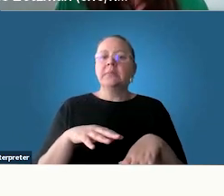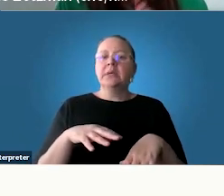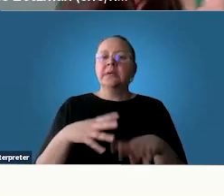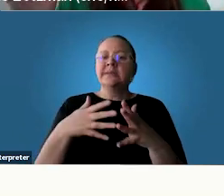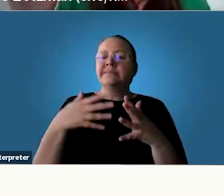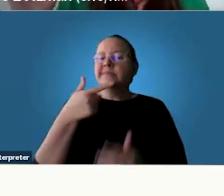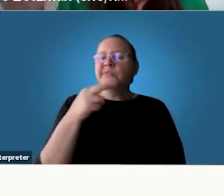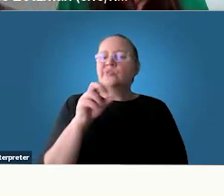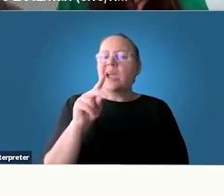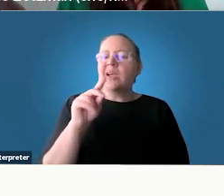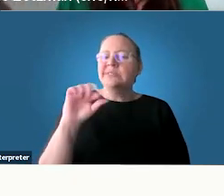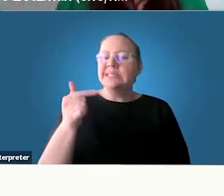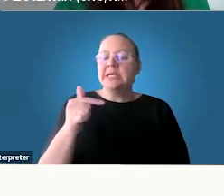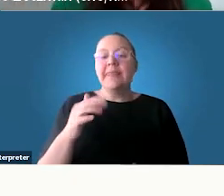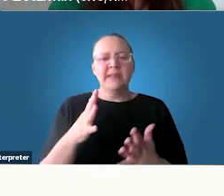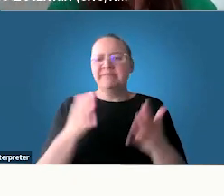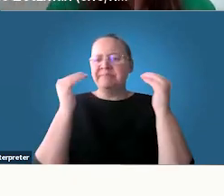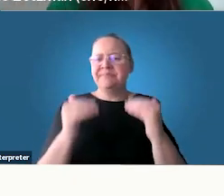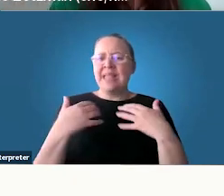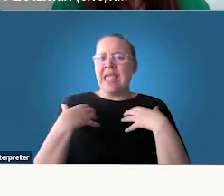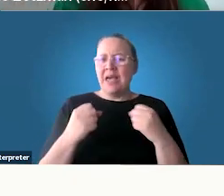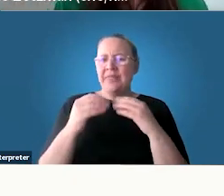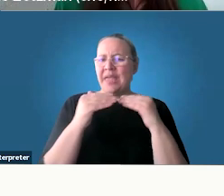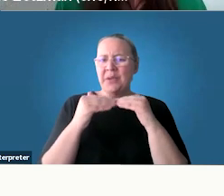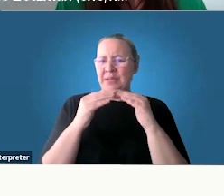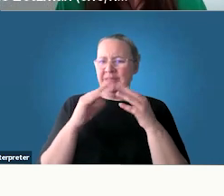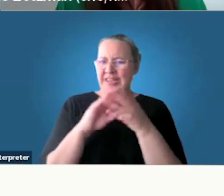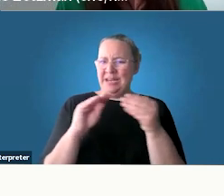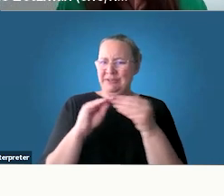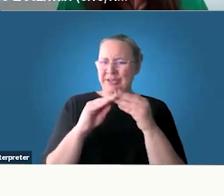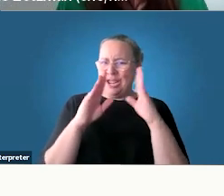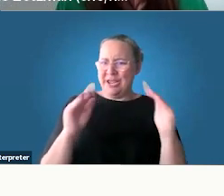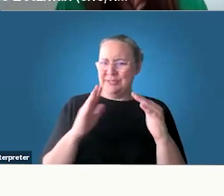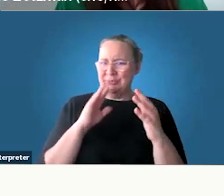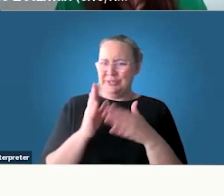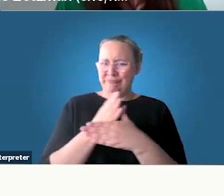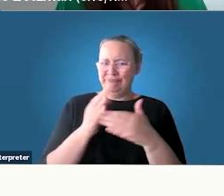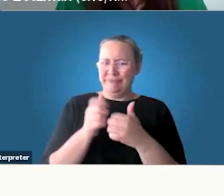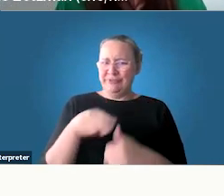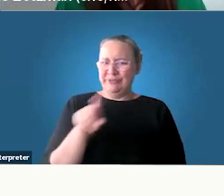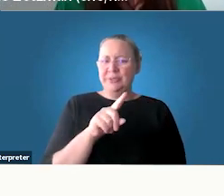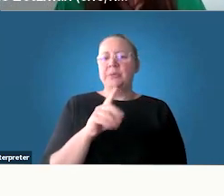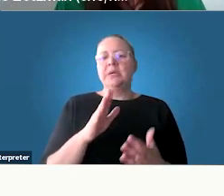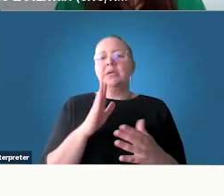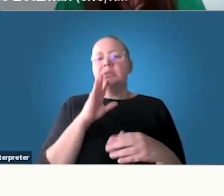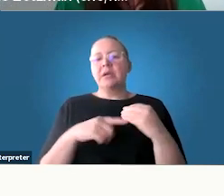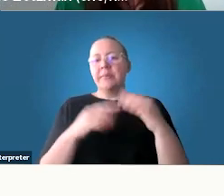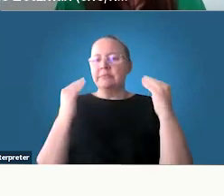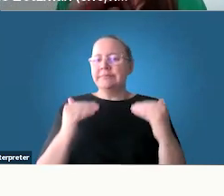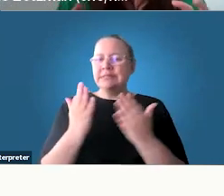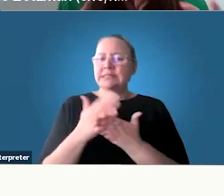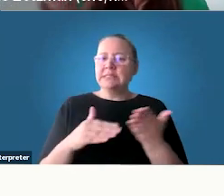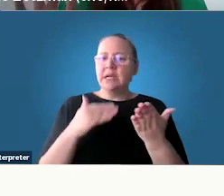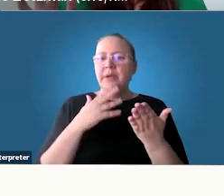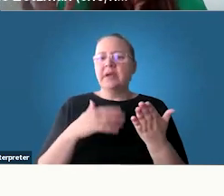we'll talk about what is this health equity narrative house that we are sharing with you today. We'll talk about how we address some of